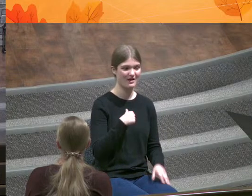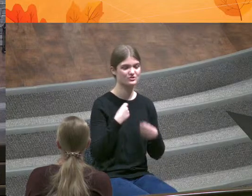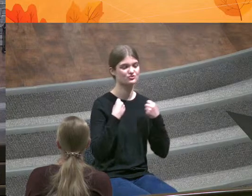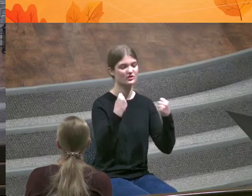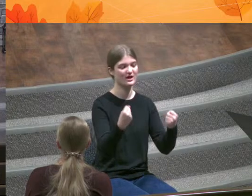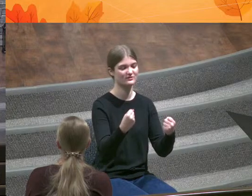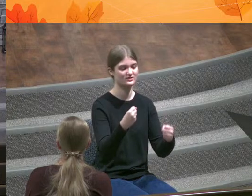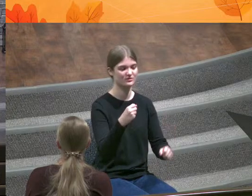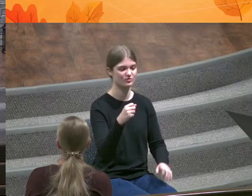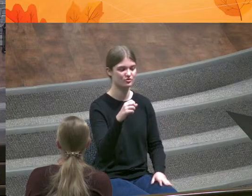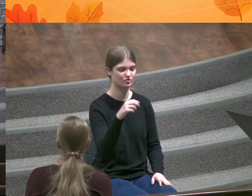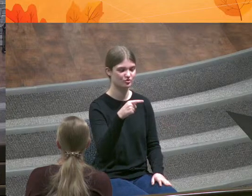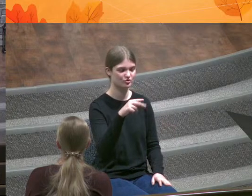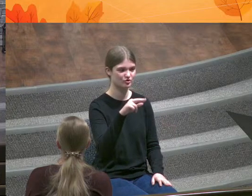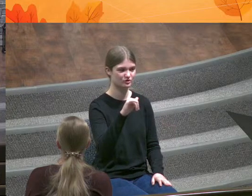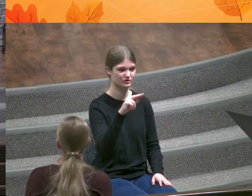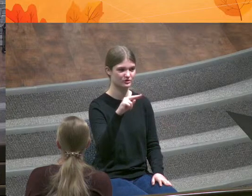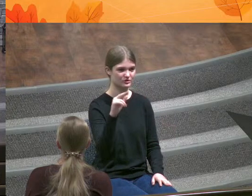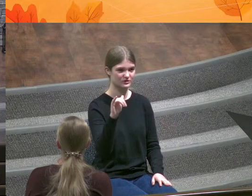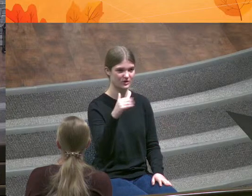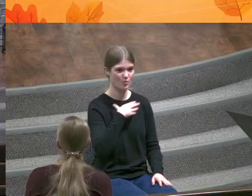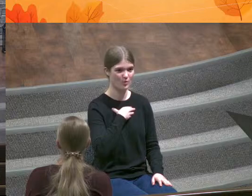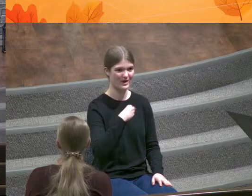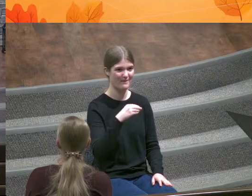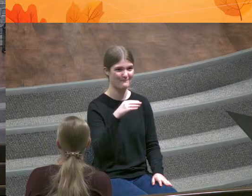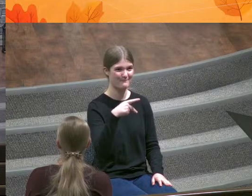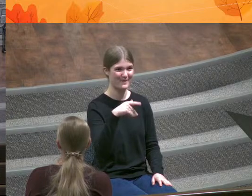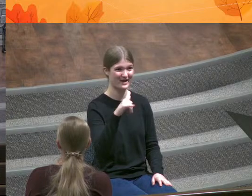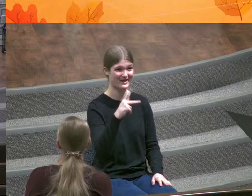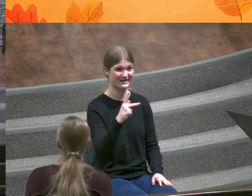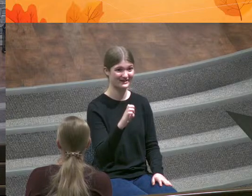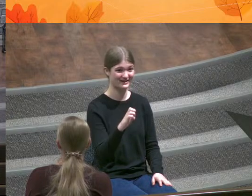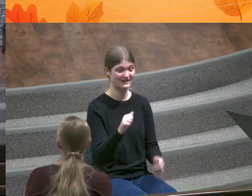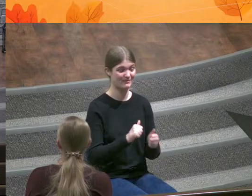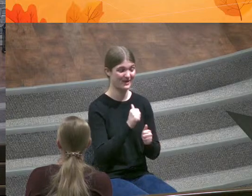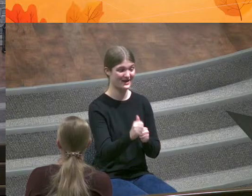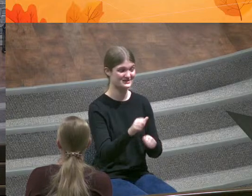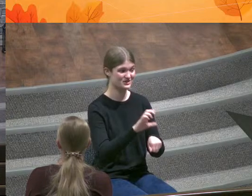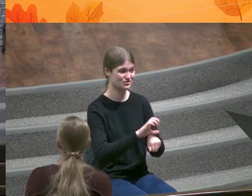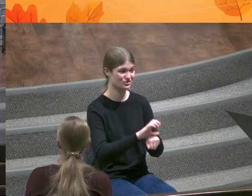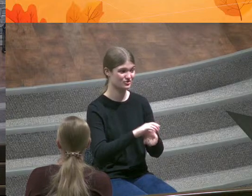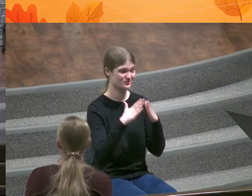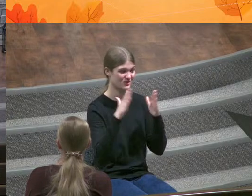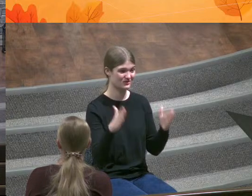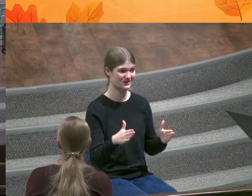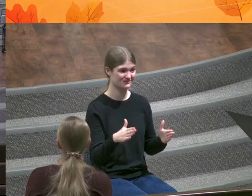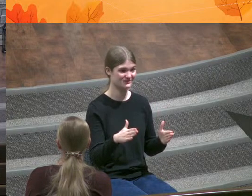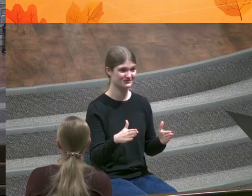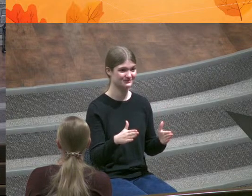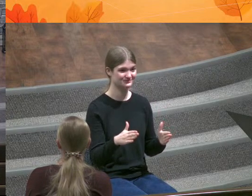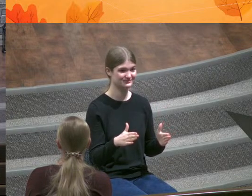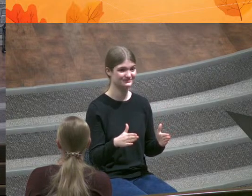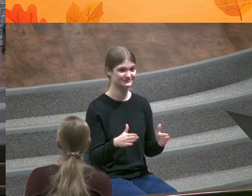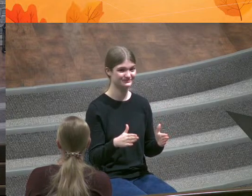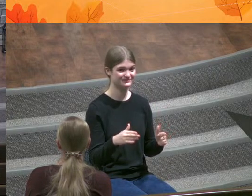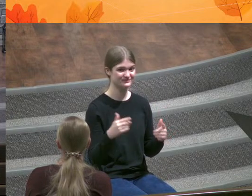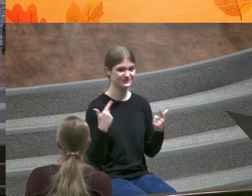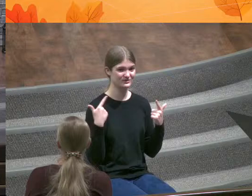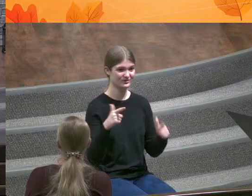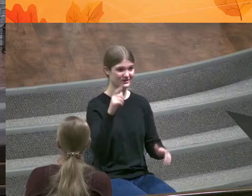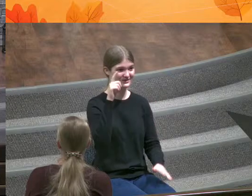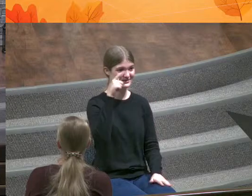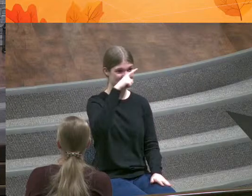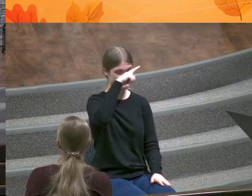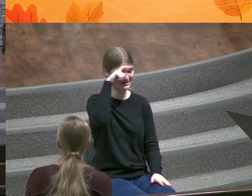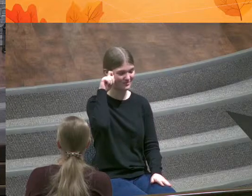I was driving down Granny White Pike in Nashville years ago, and I passed right in front of the Granny White Church building, now the Green Hills Congregation. I passed in front during the summer